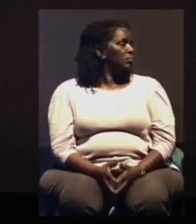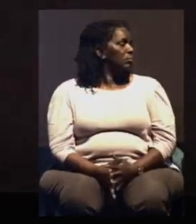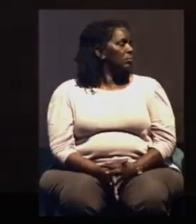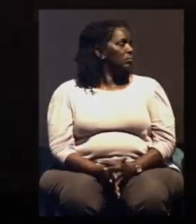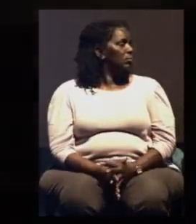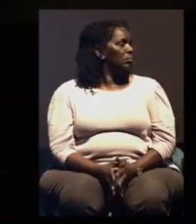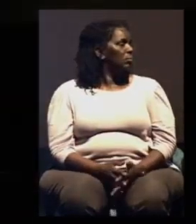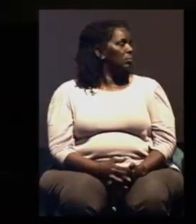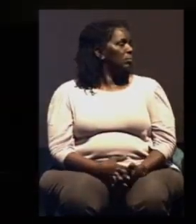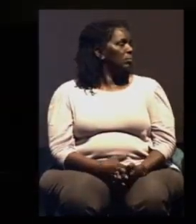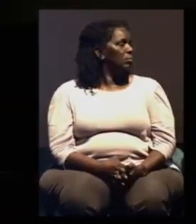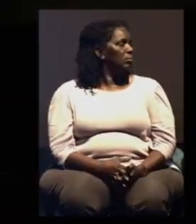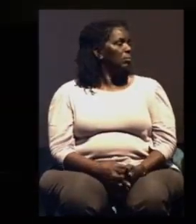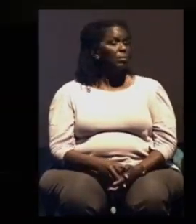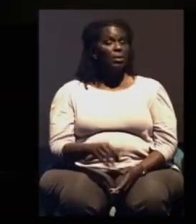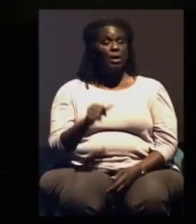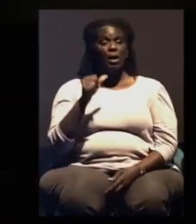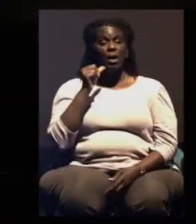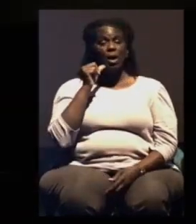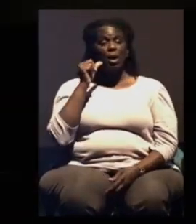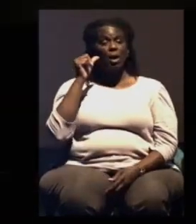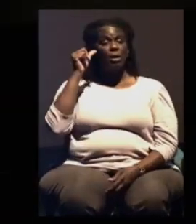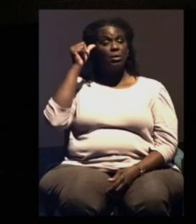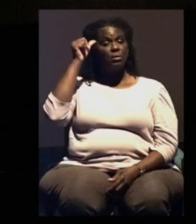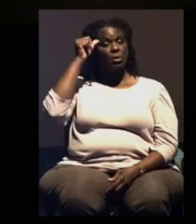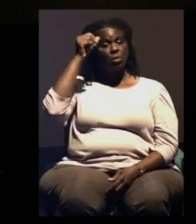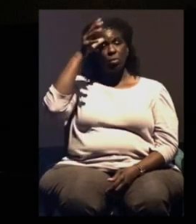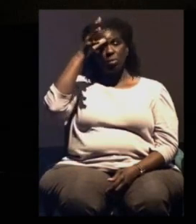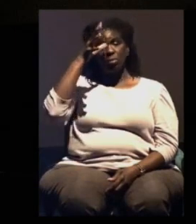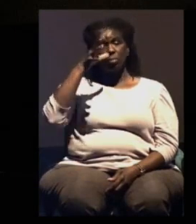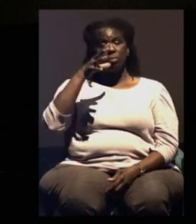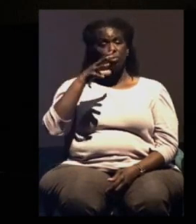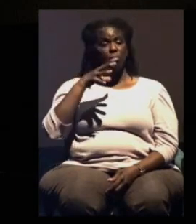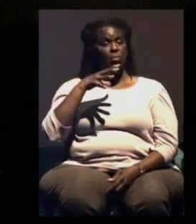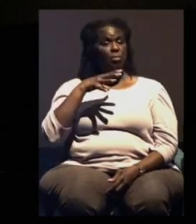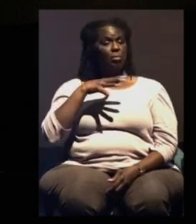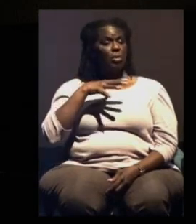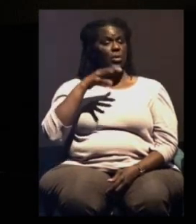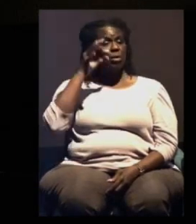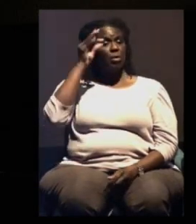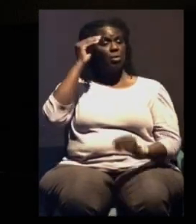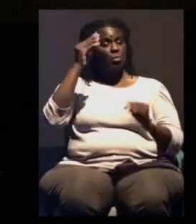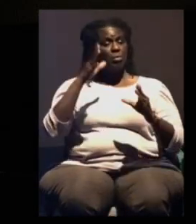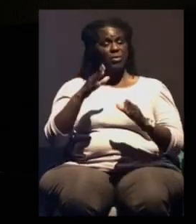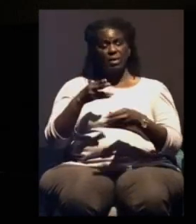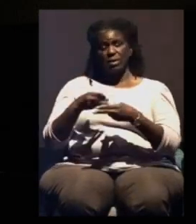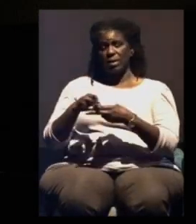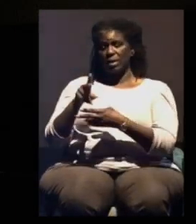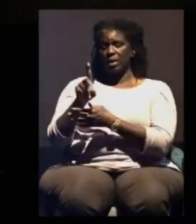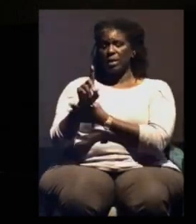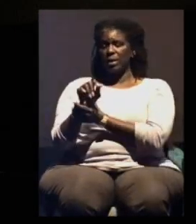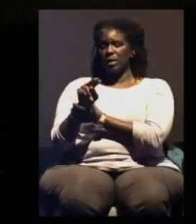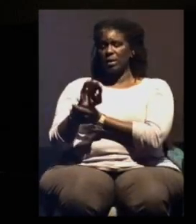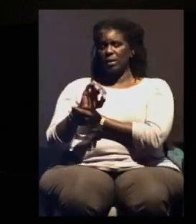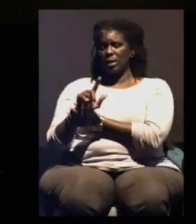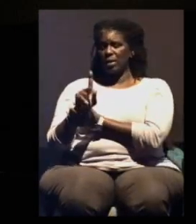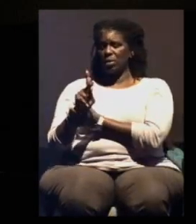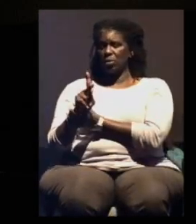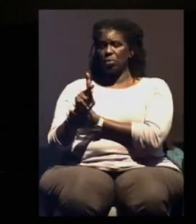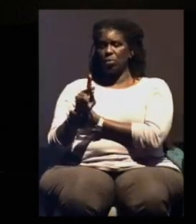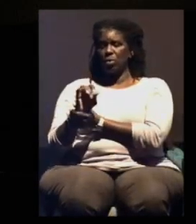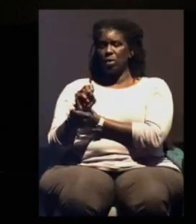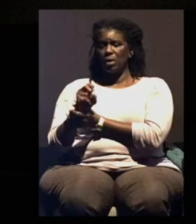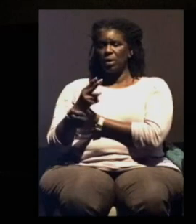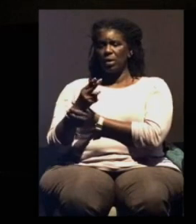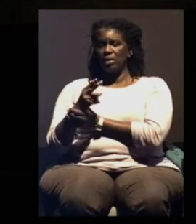There's an adult male professor named Daniel Kish, who when he was 2 years old was diagnosed with cancer of the